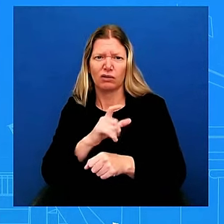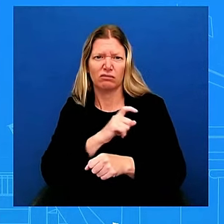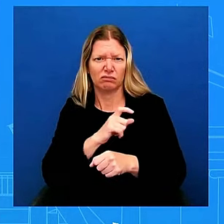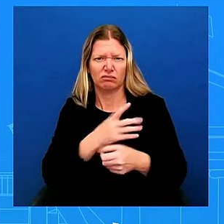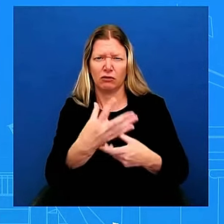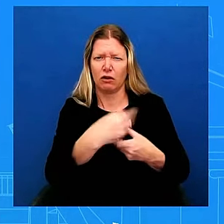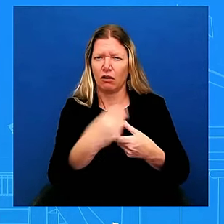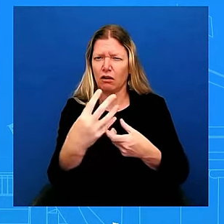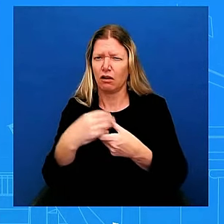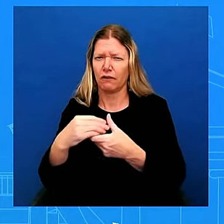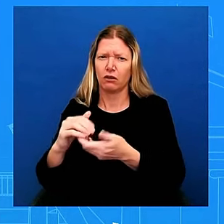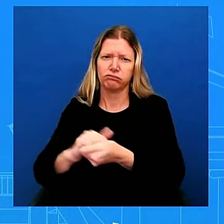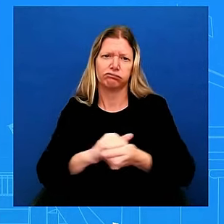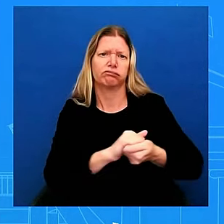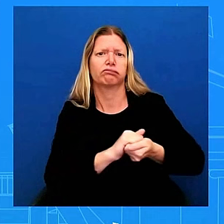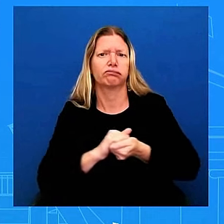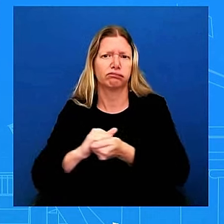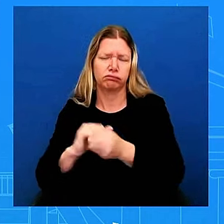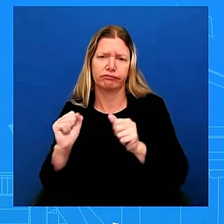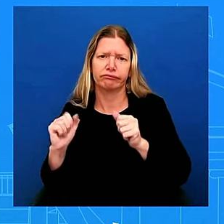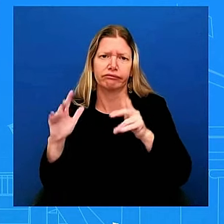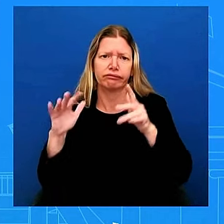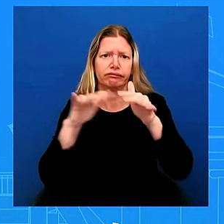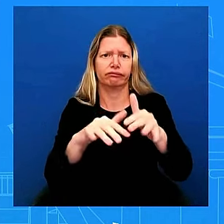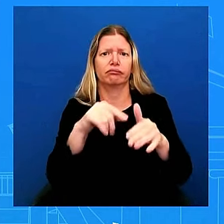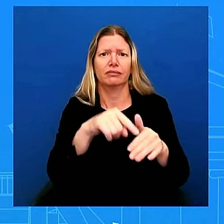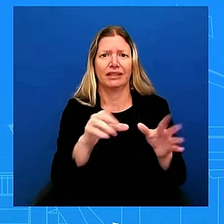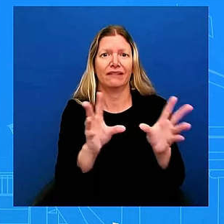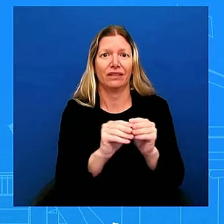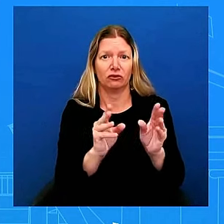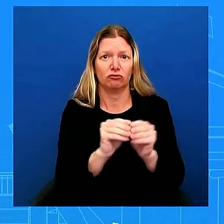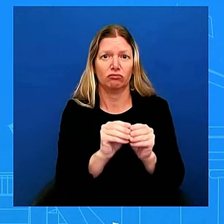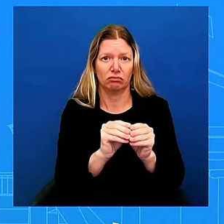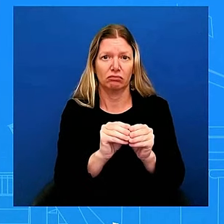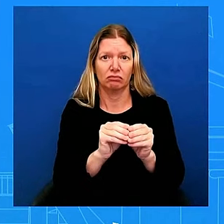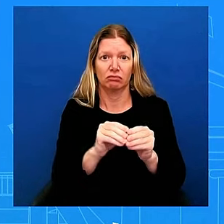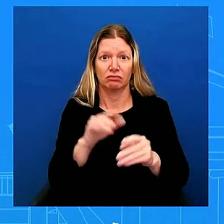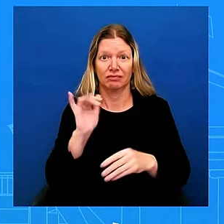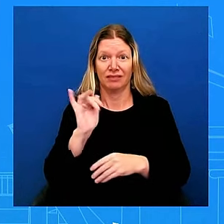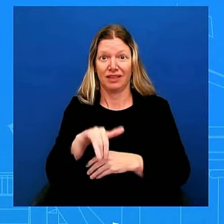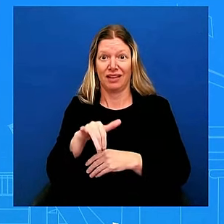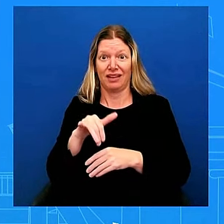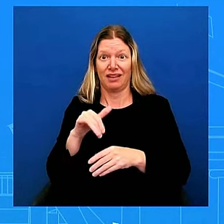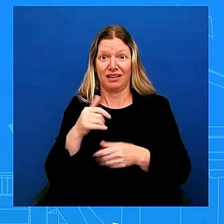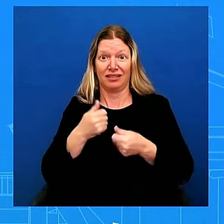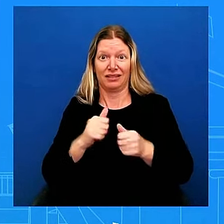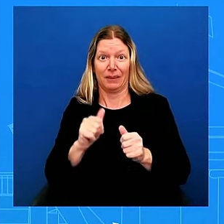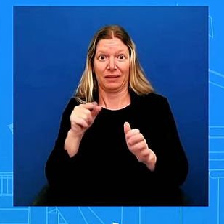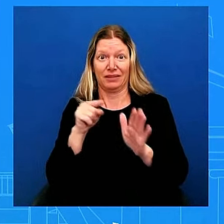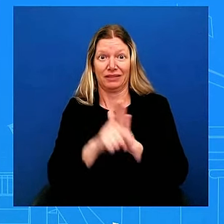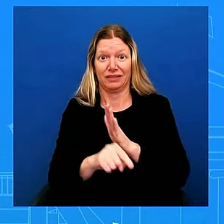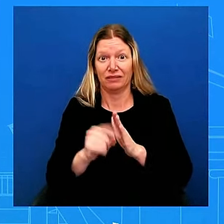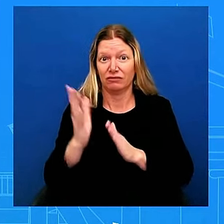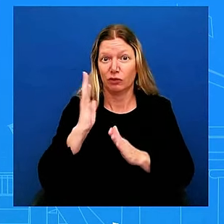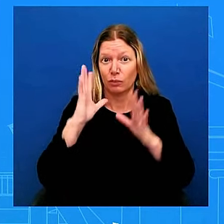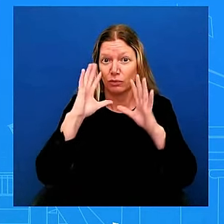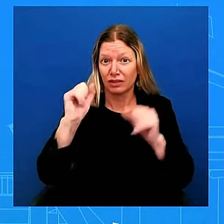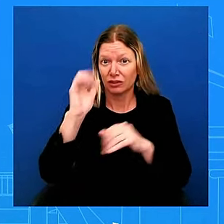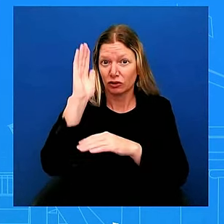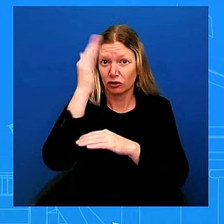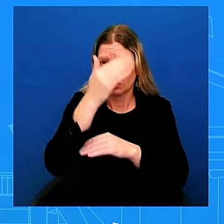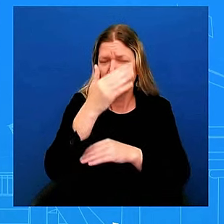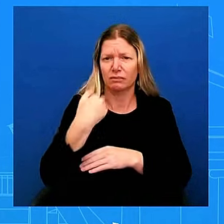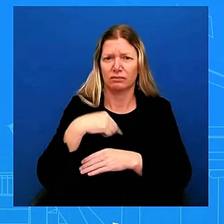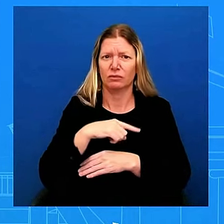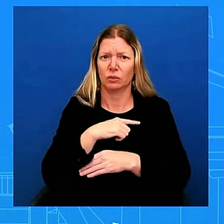former President Trump, we across the government are focused with urgency to understand how it happened. At President